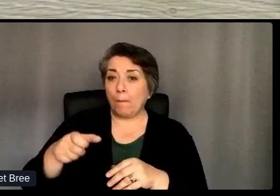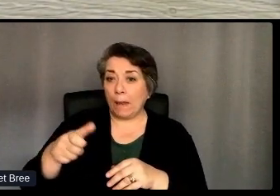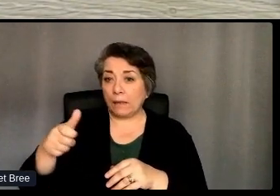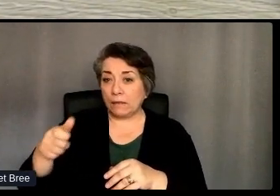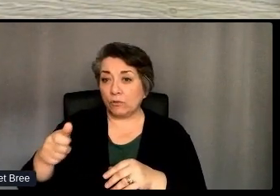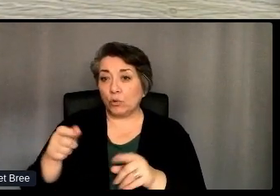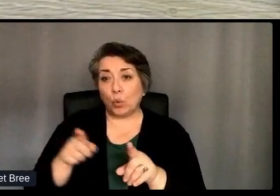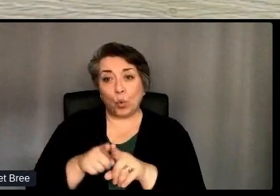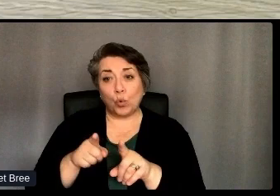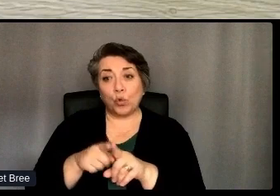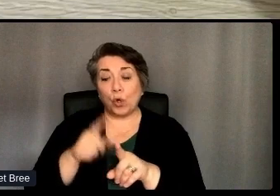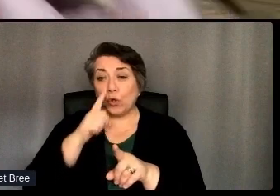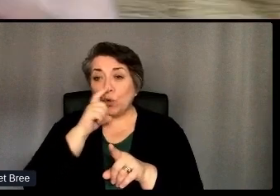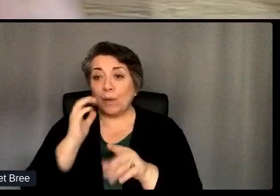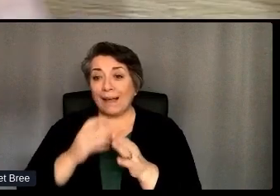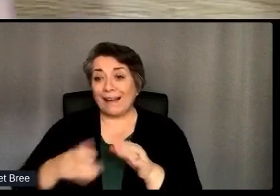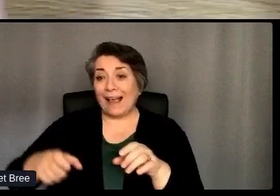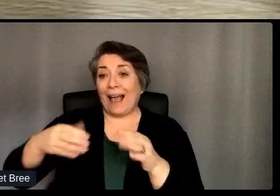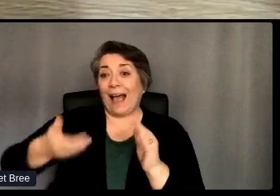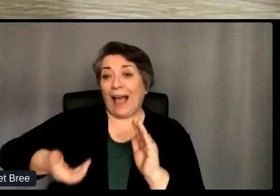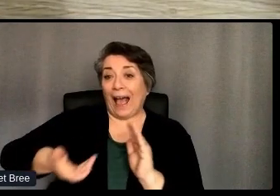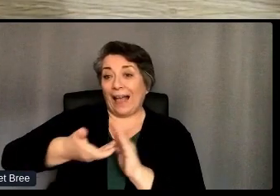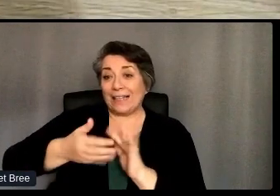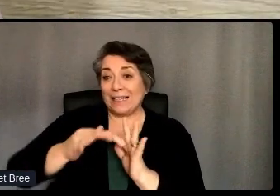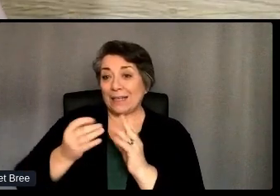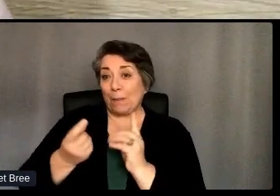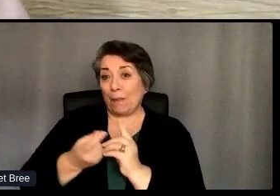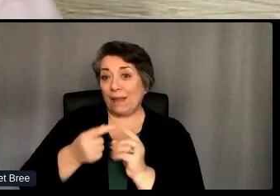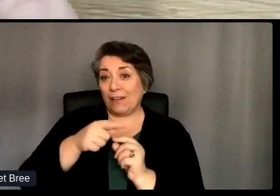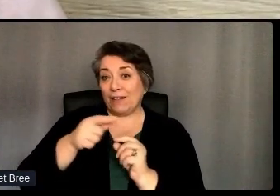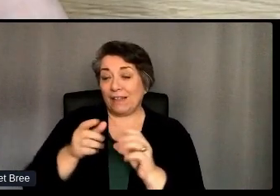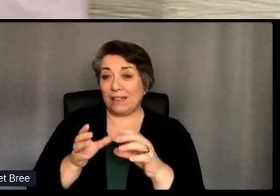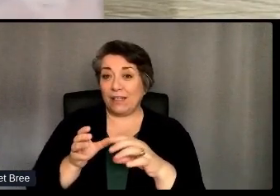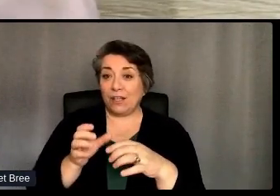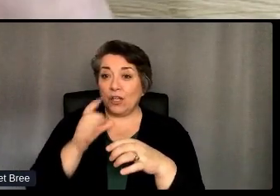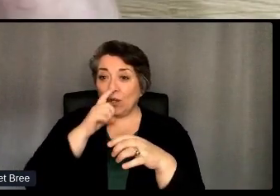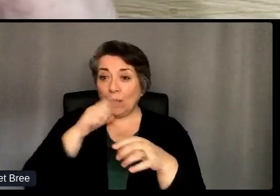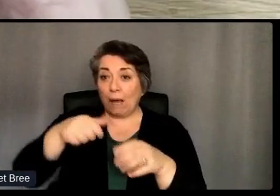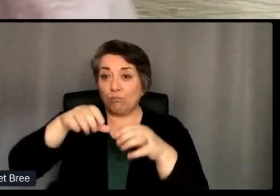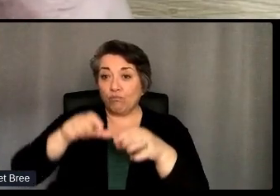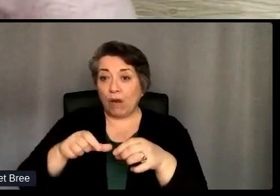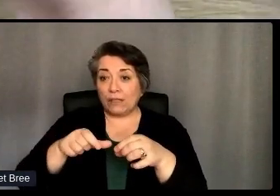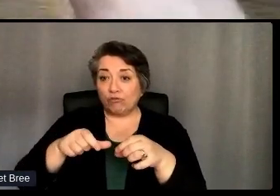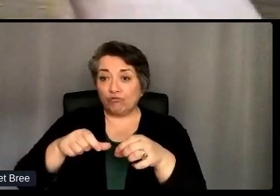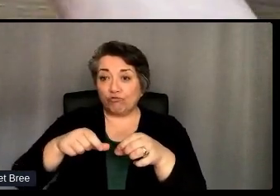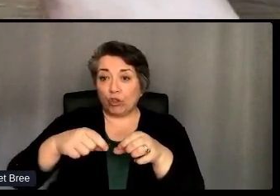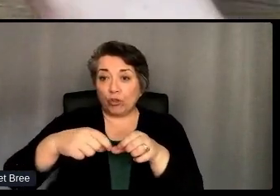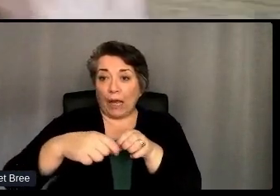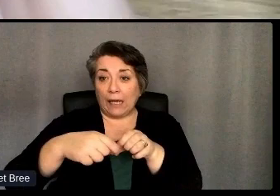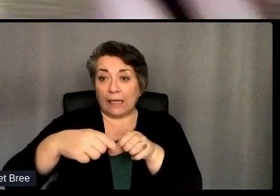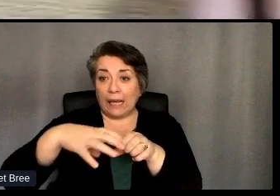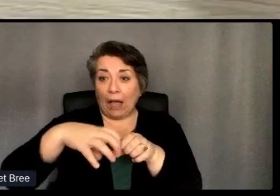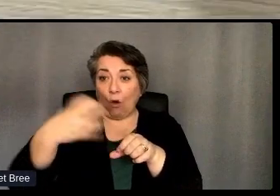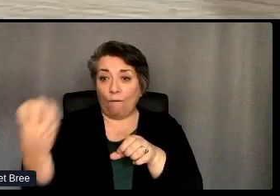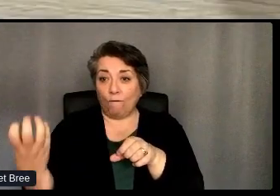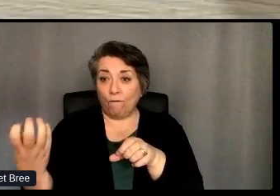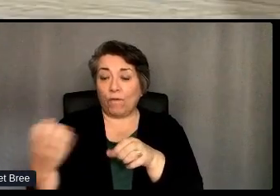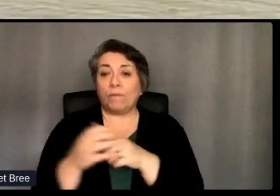Simply apply a little bit of pressure and rotate the topper counterclockwise to release it.